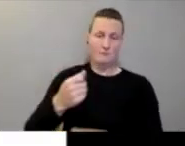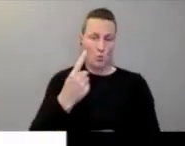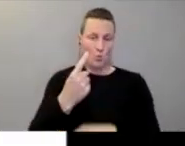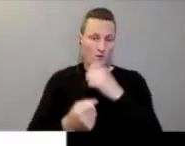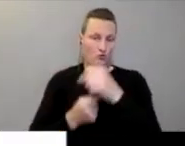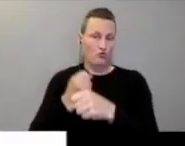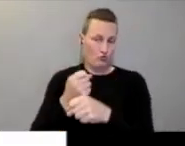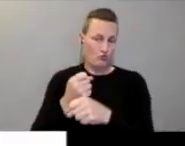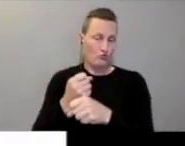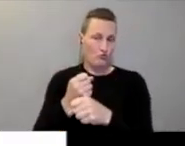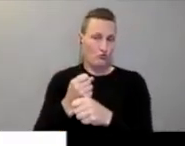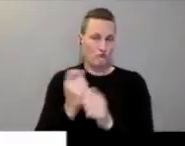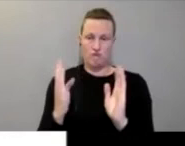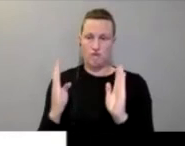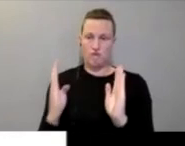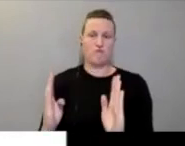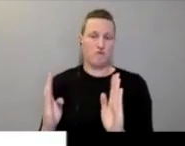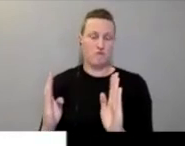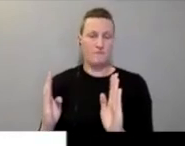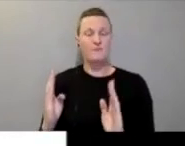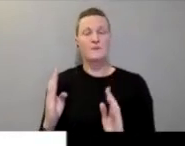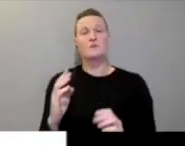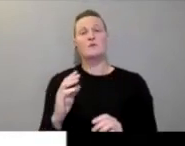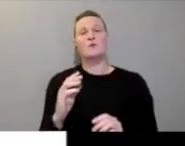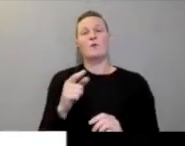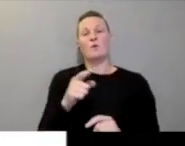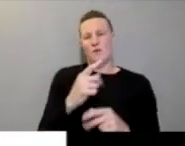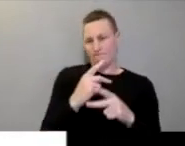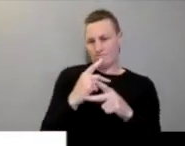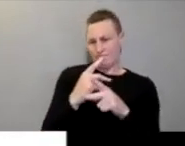budget for having to remove their work as well.